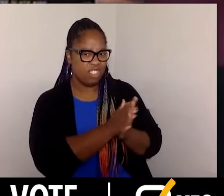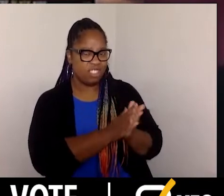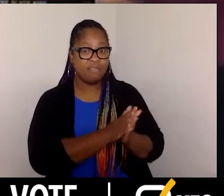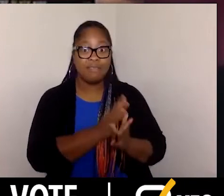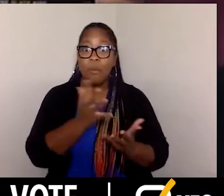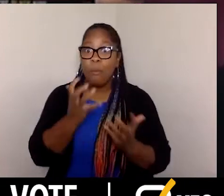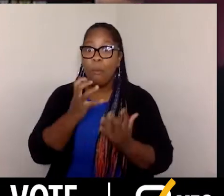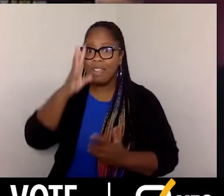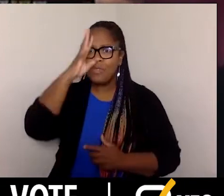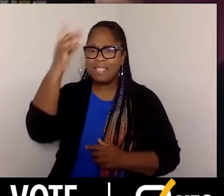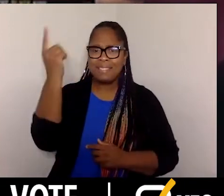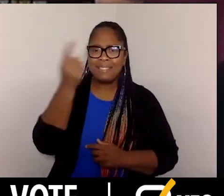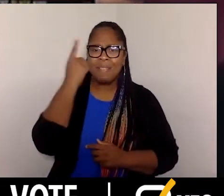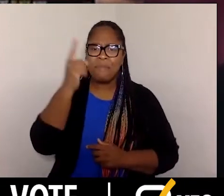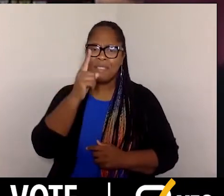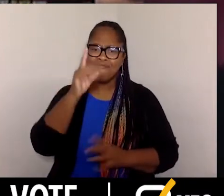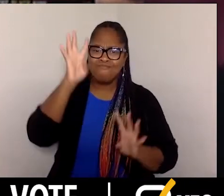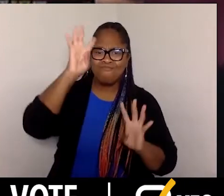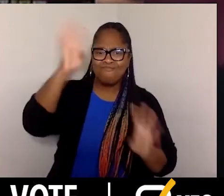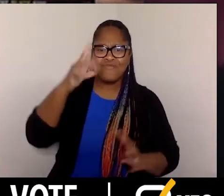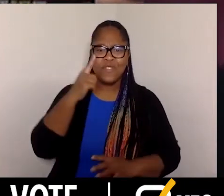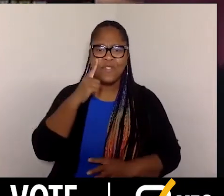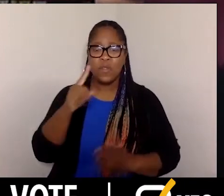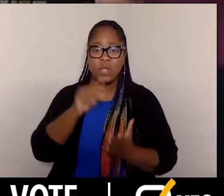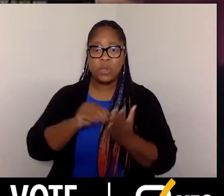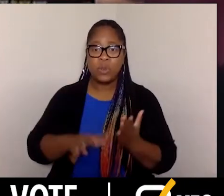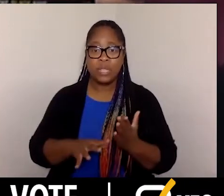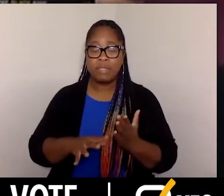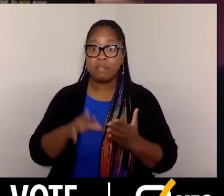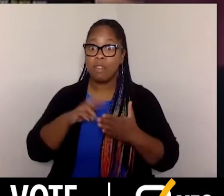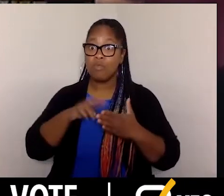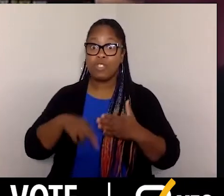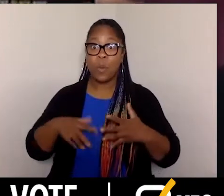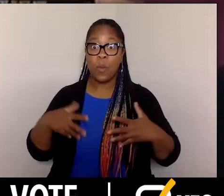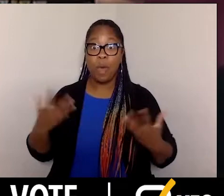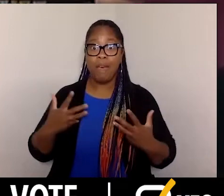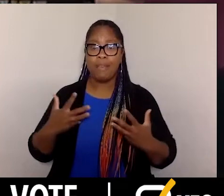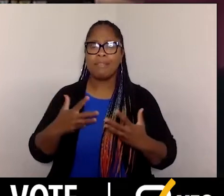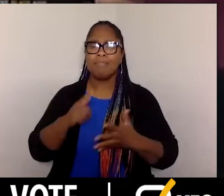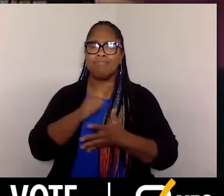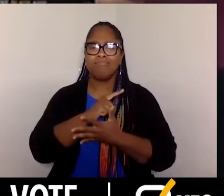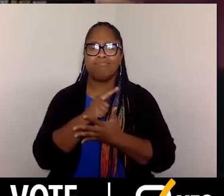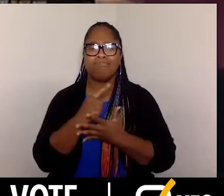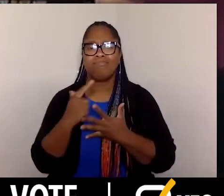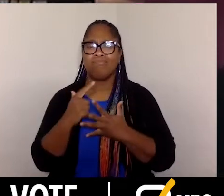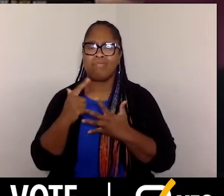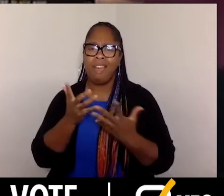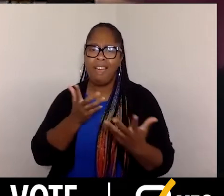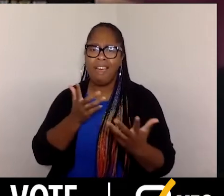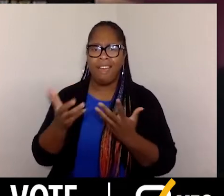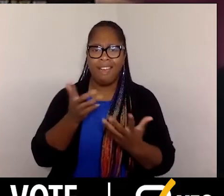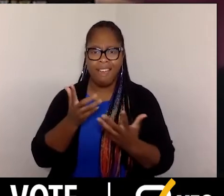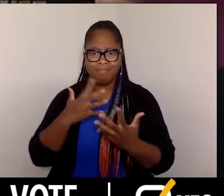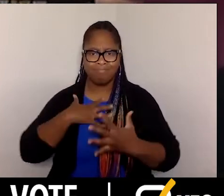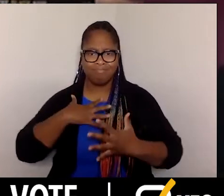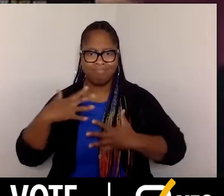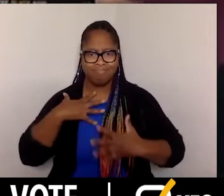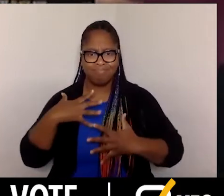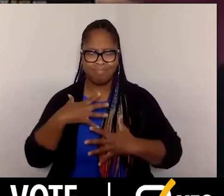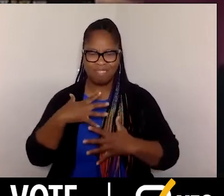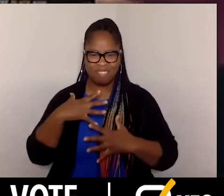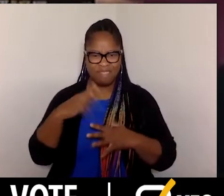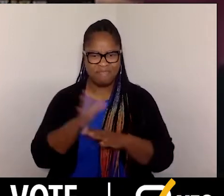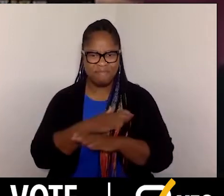his students. The result is a series of vibrant, engaging videos that use song